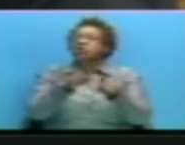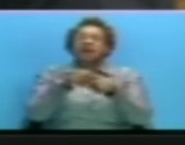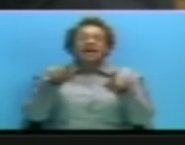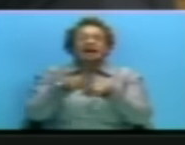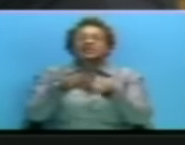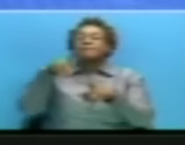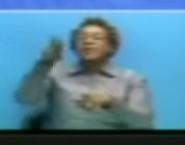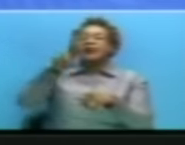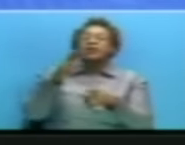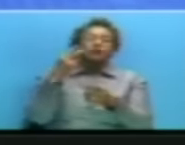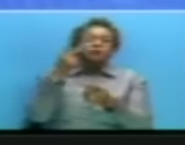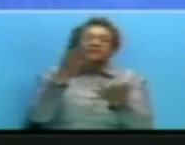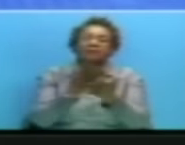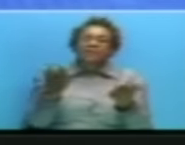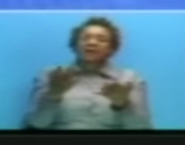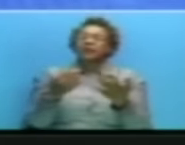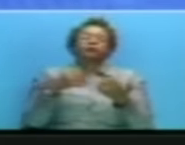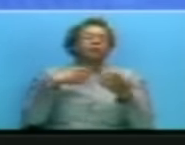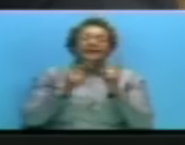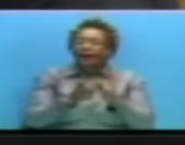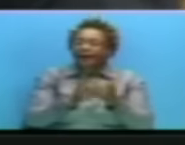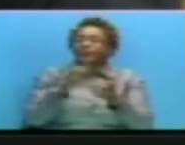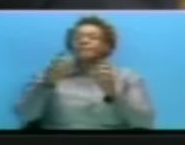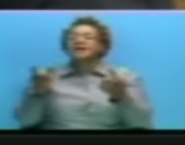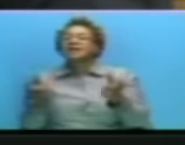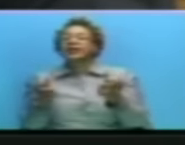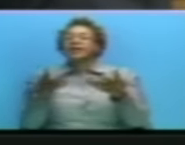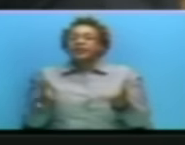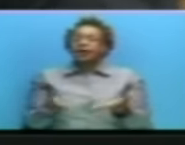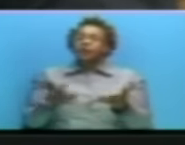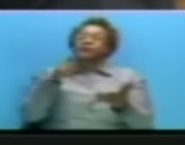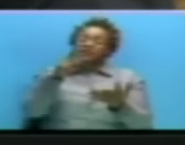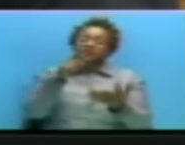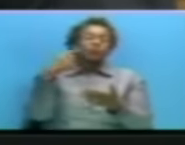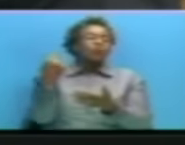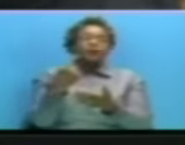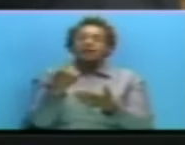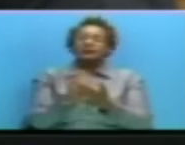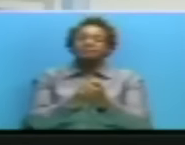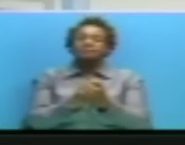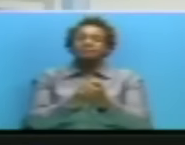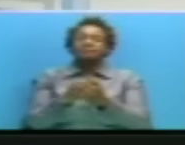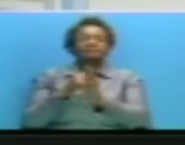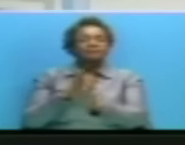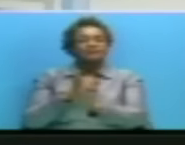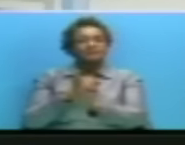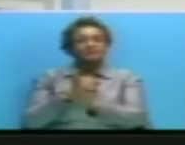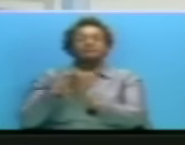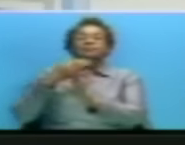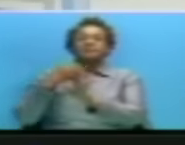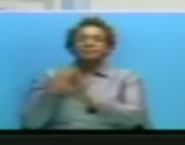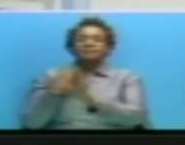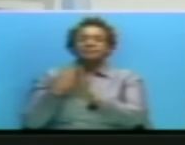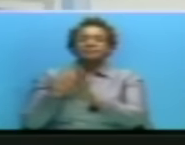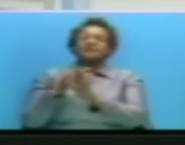run to the media. You engage your mouth before your brain, because this thing about Juniper Kitchen was engaging your mouth before your brain. Hang on, Boni, because no, I want to get the legal. Ask him to use